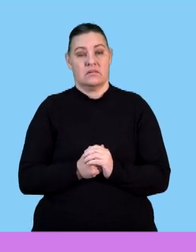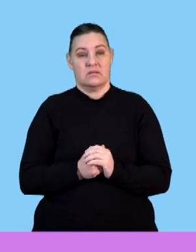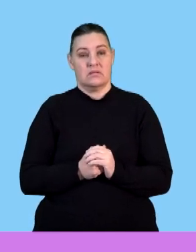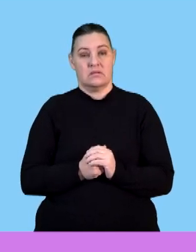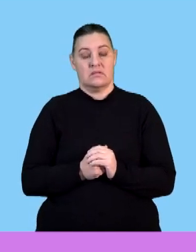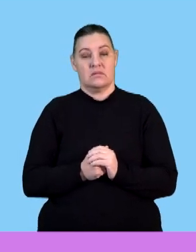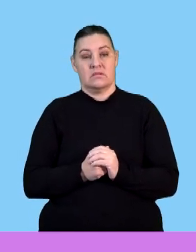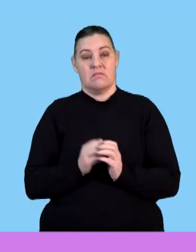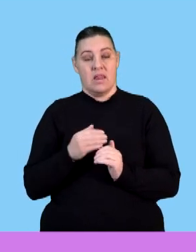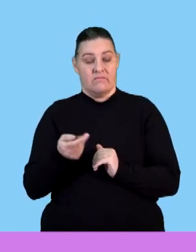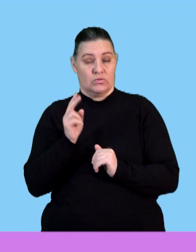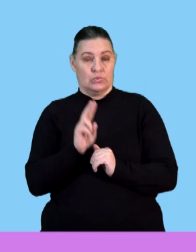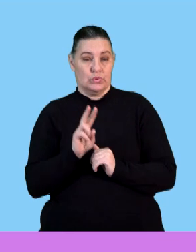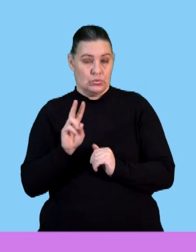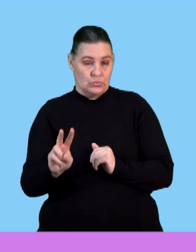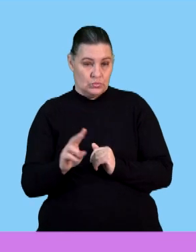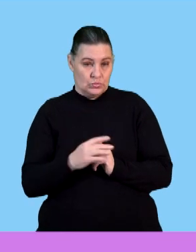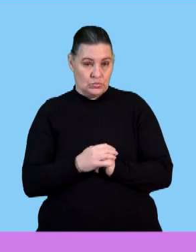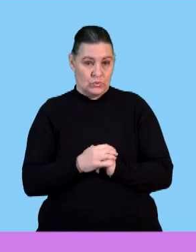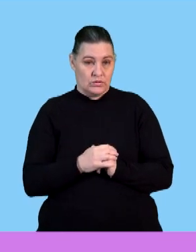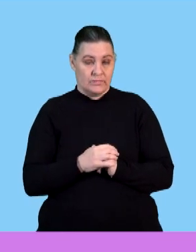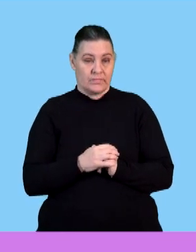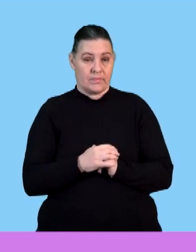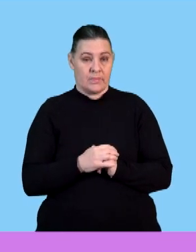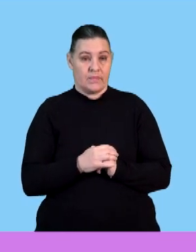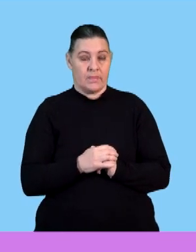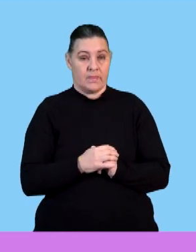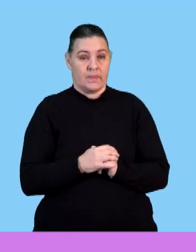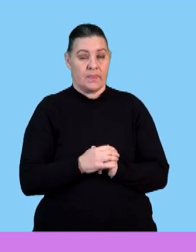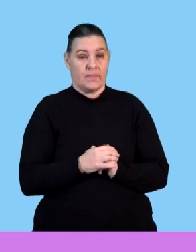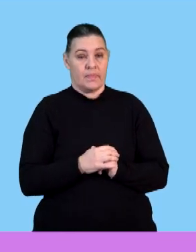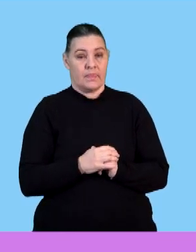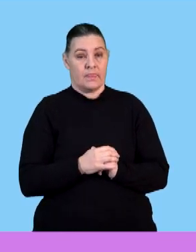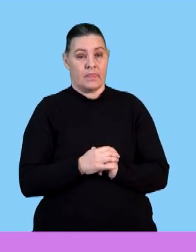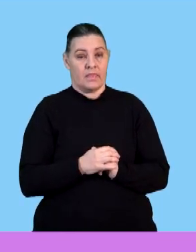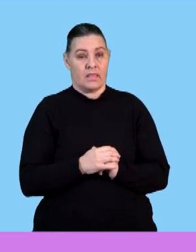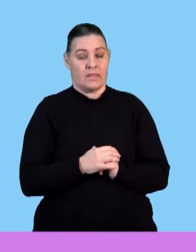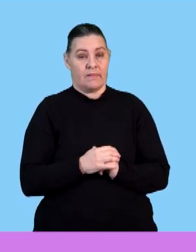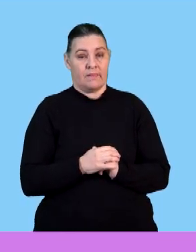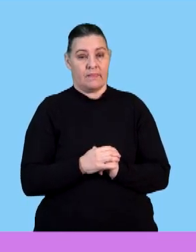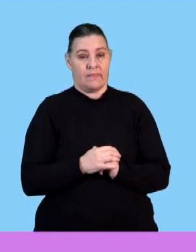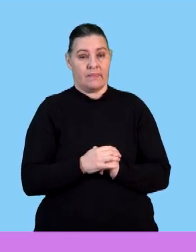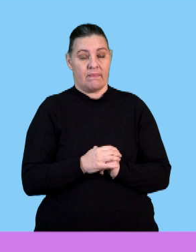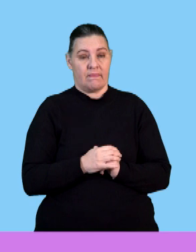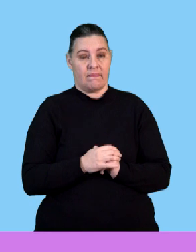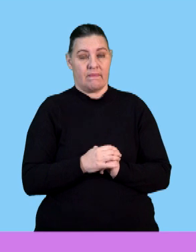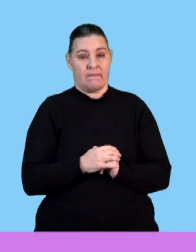so that gives me 22 less 15.